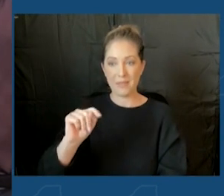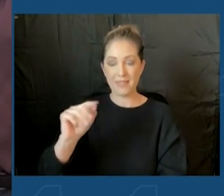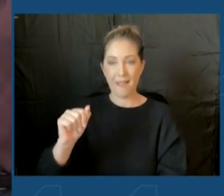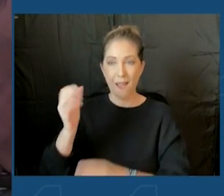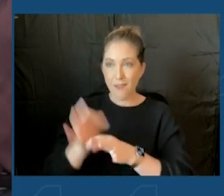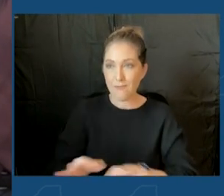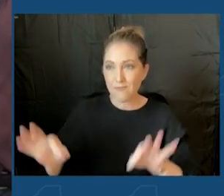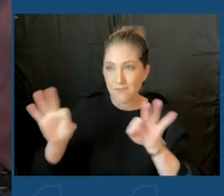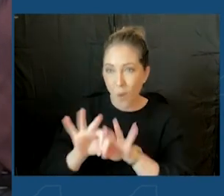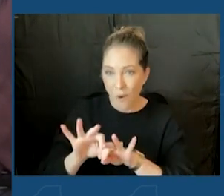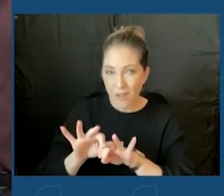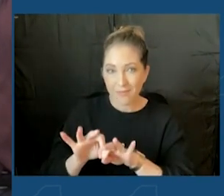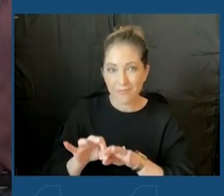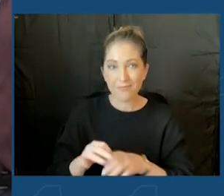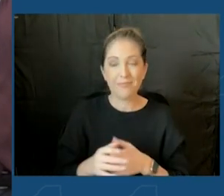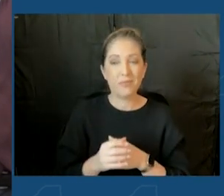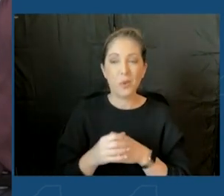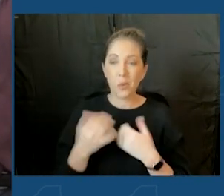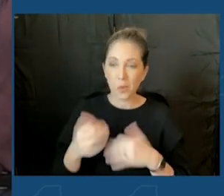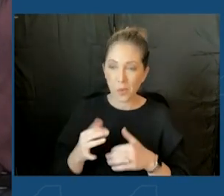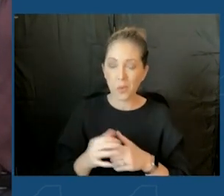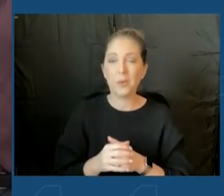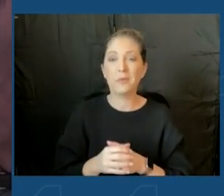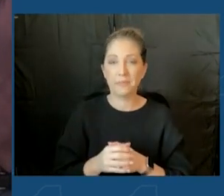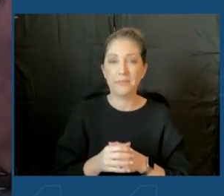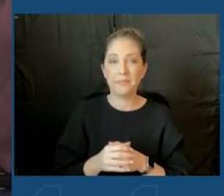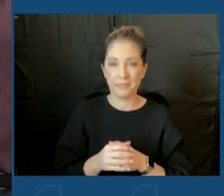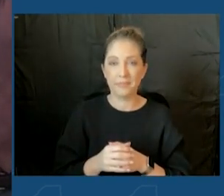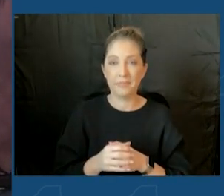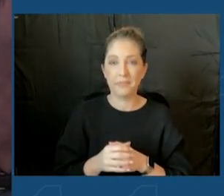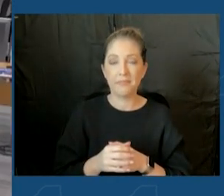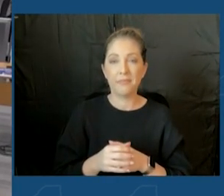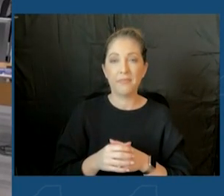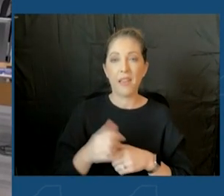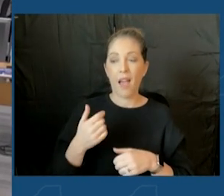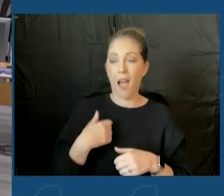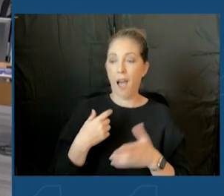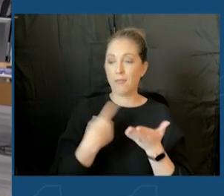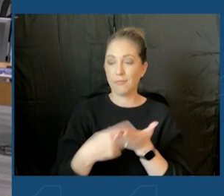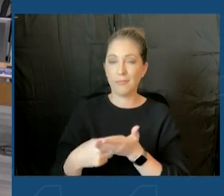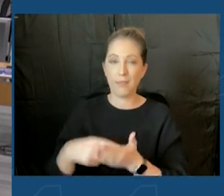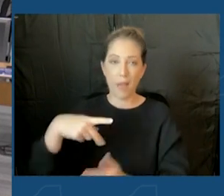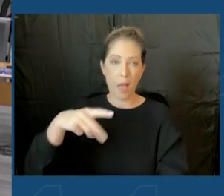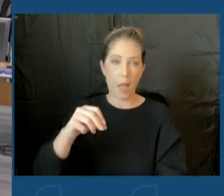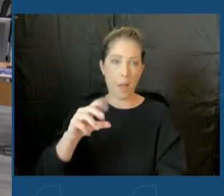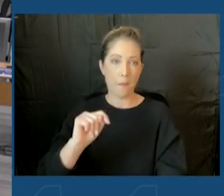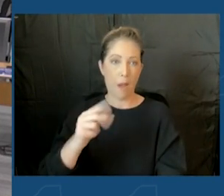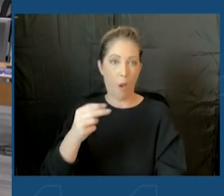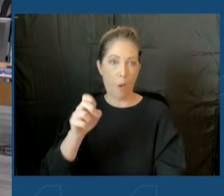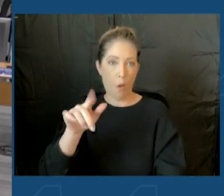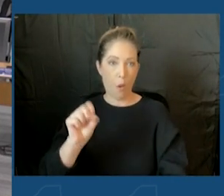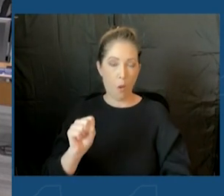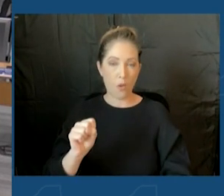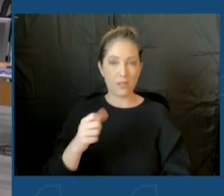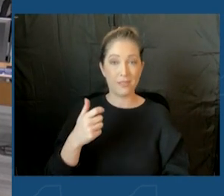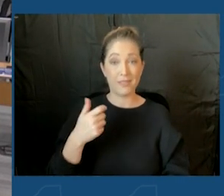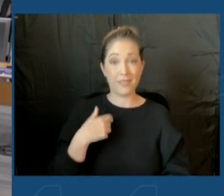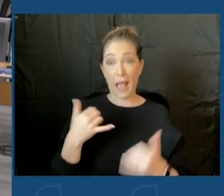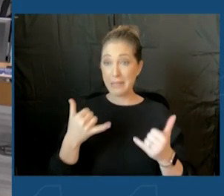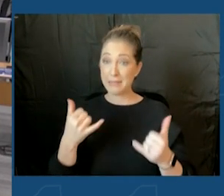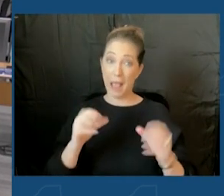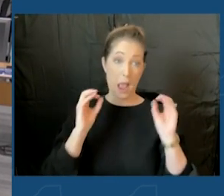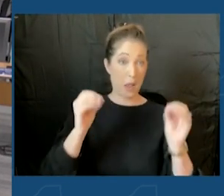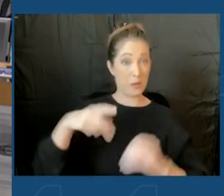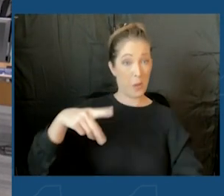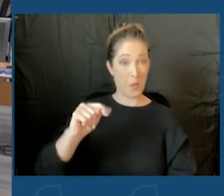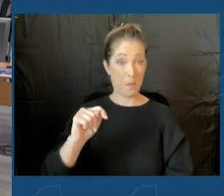city. I enjoy taking and talk about potholes when I travel the whole state. I didn't feel any potholes. It was nice and smooth ride